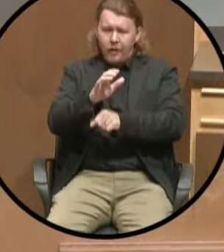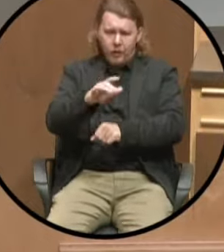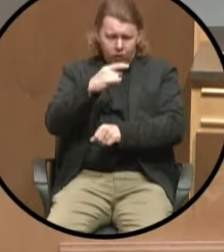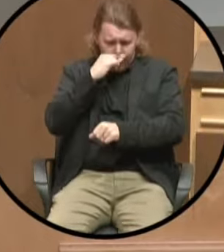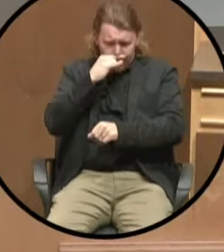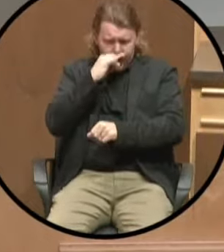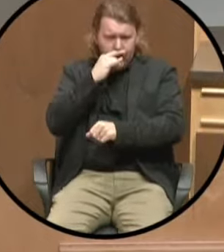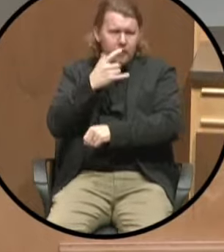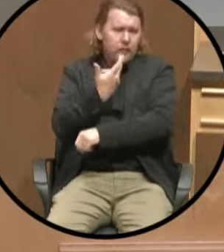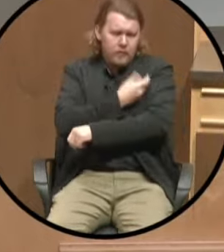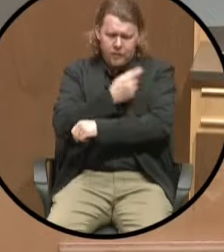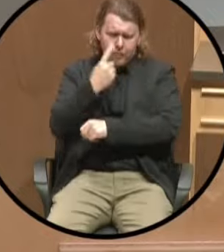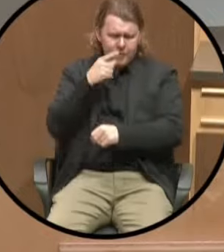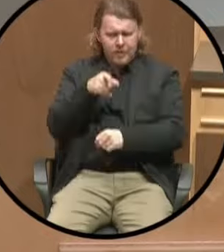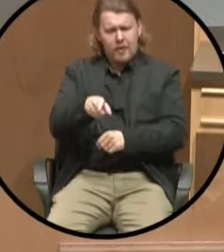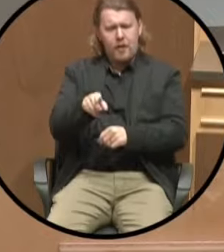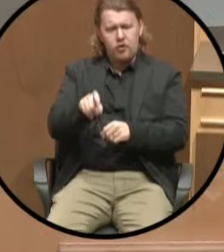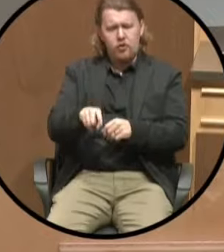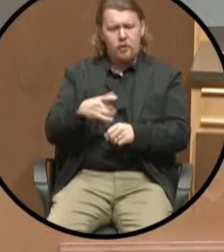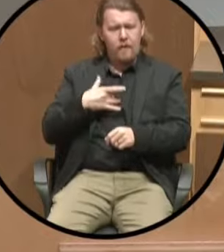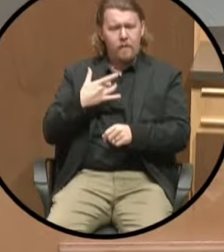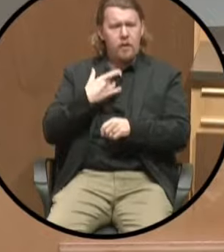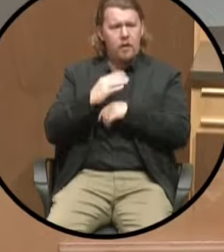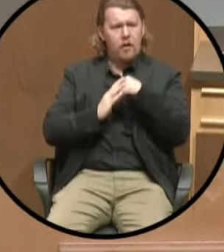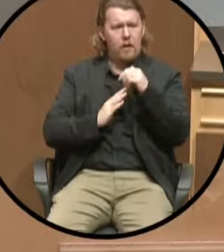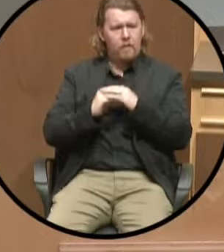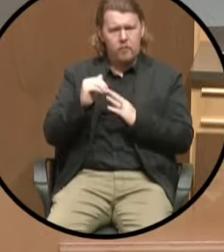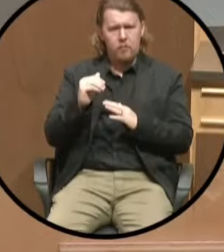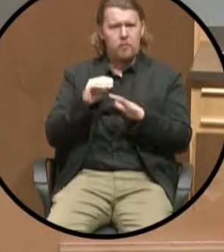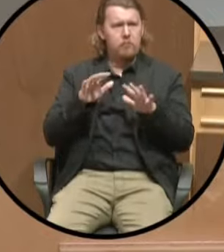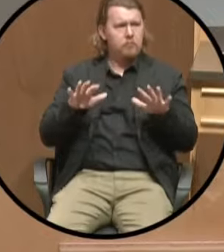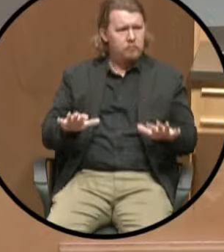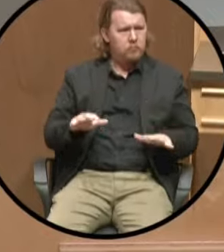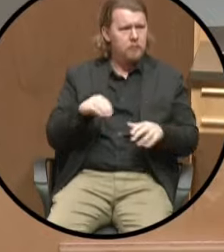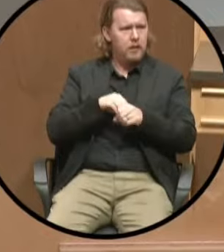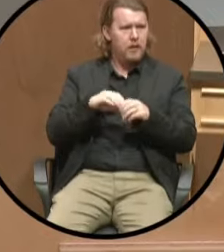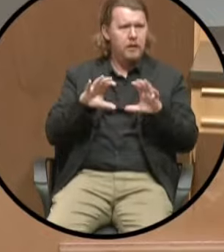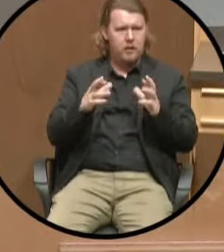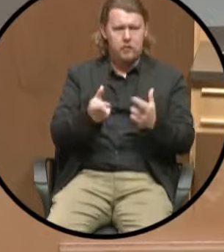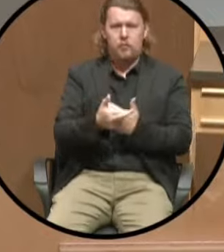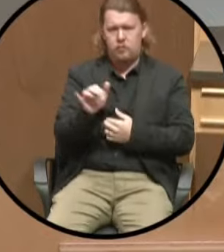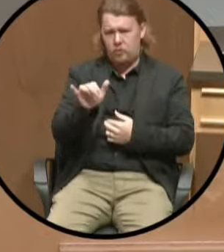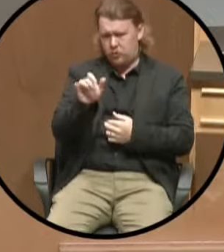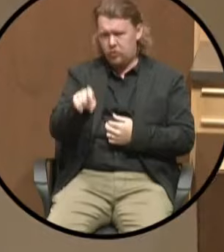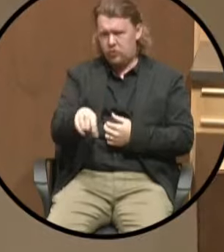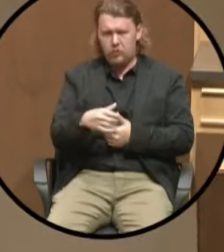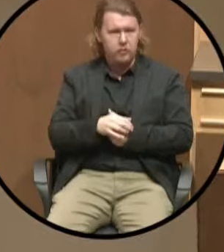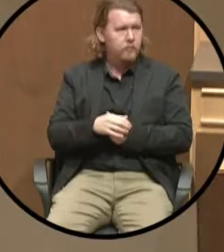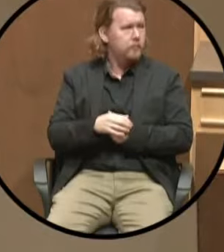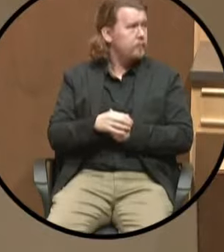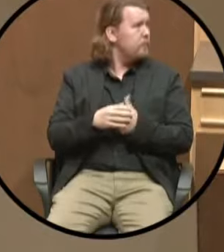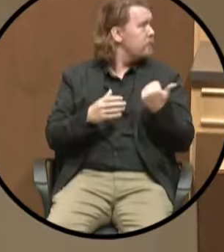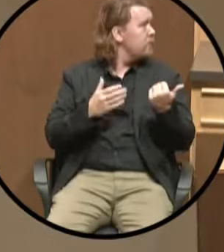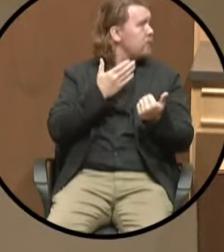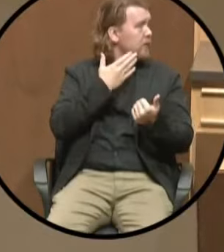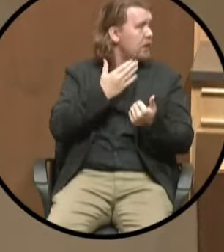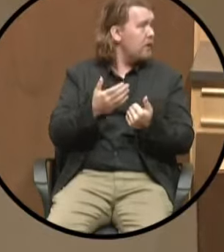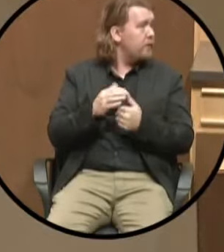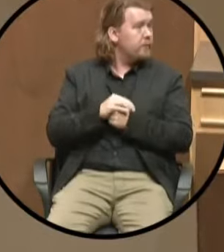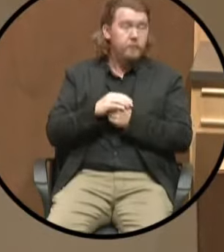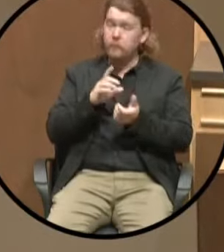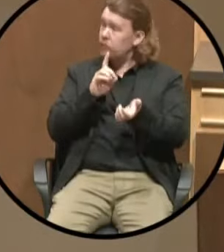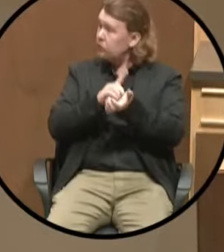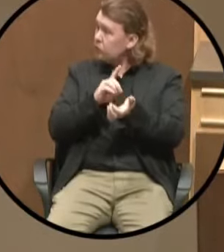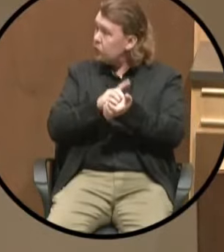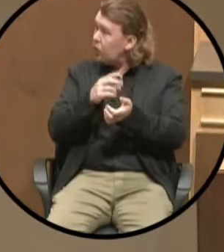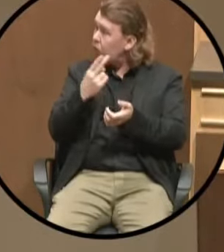deserve to feel comfortable and more relaxed in that classroom inside. Thank you, Dr. Nielsen. Dr. Harris, this is